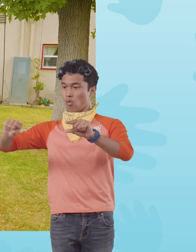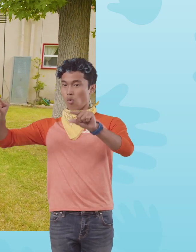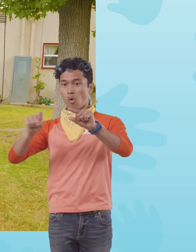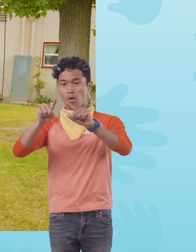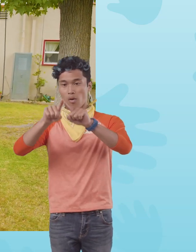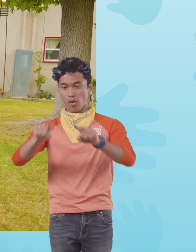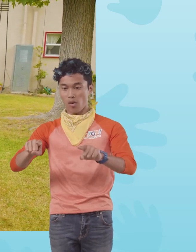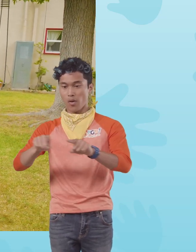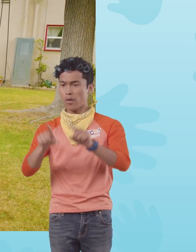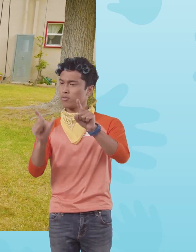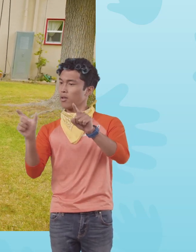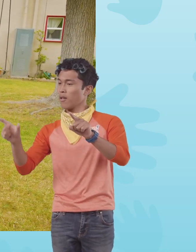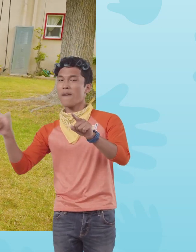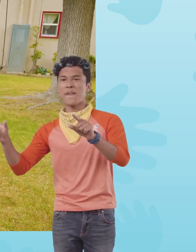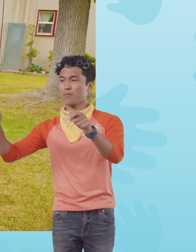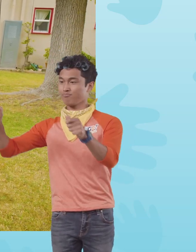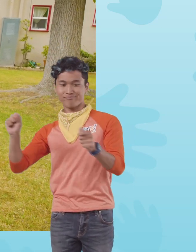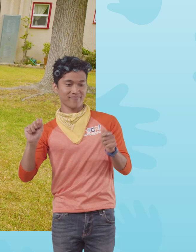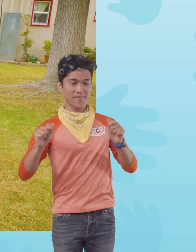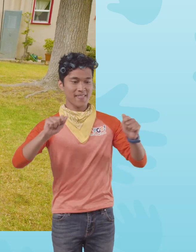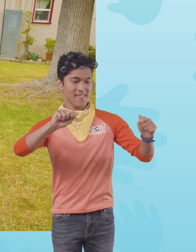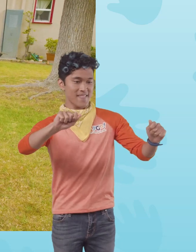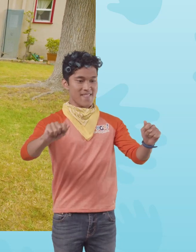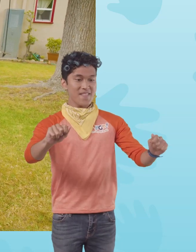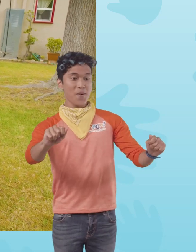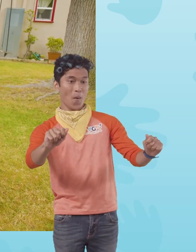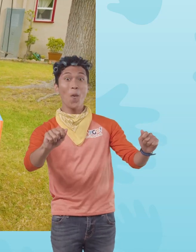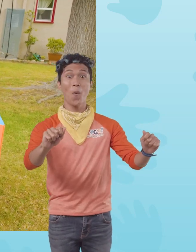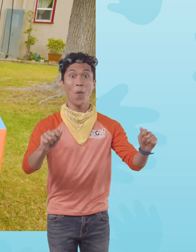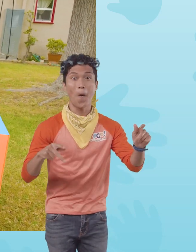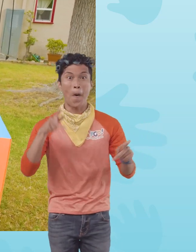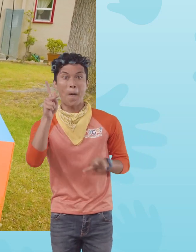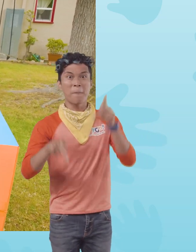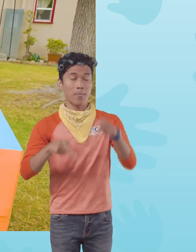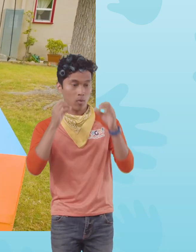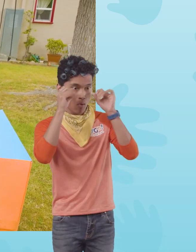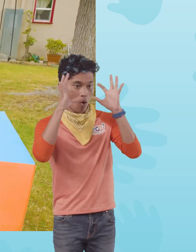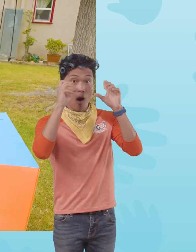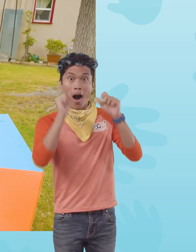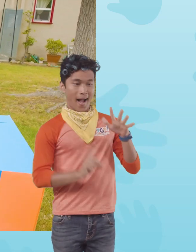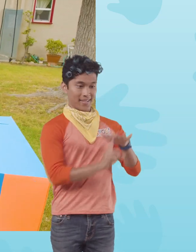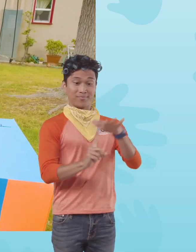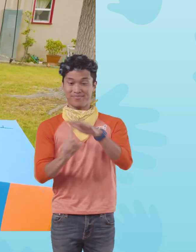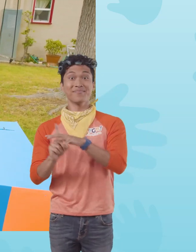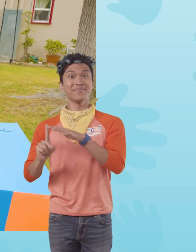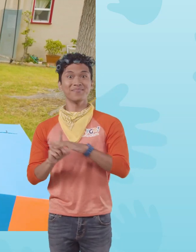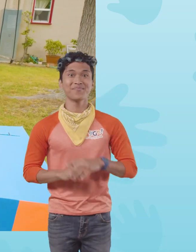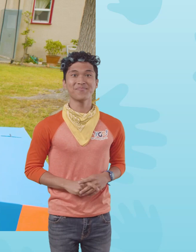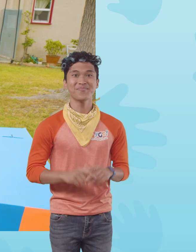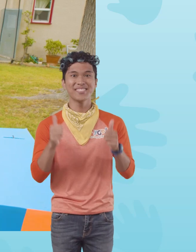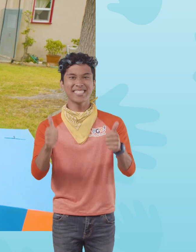if I put them on here on the top, it will spark some more customers.